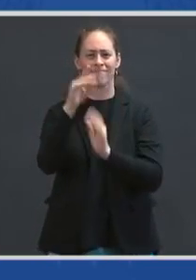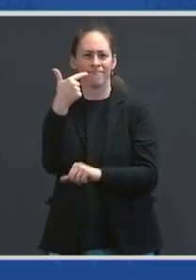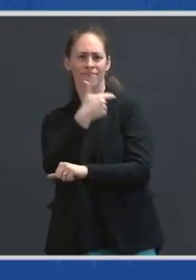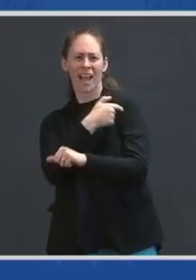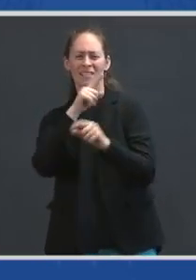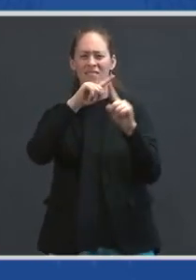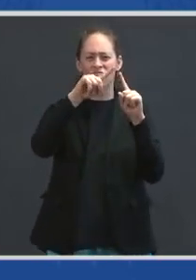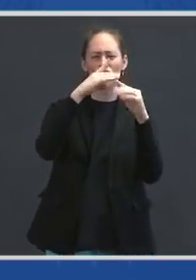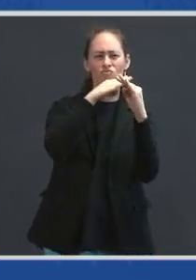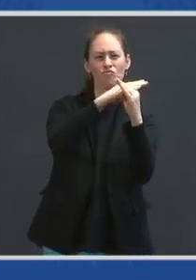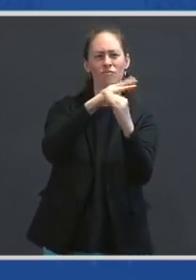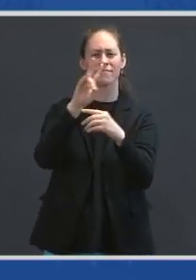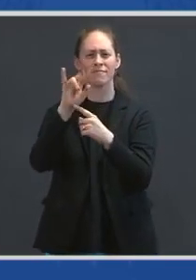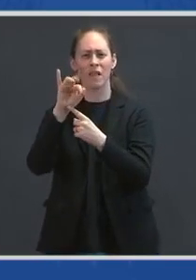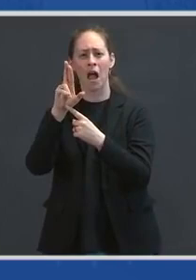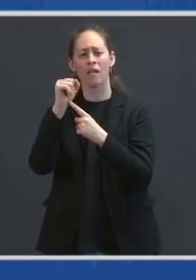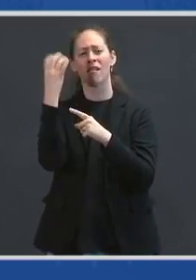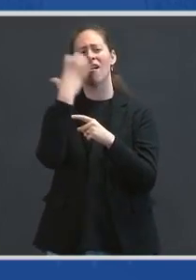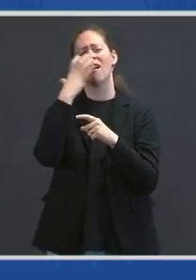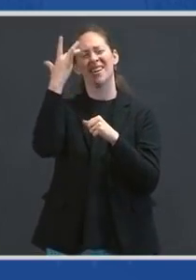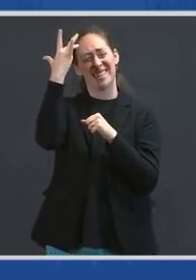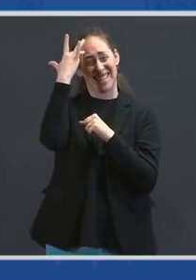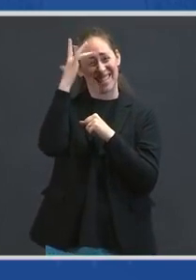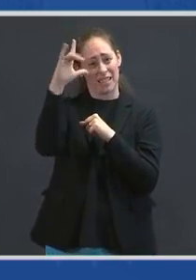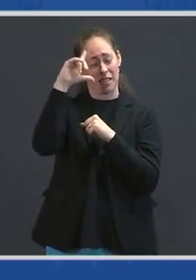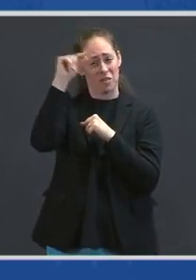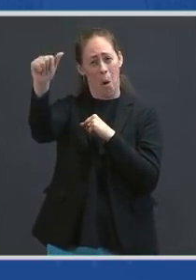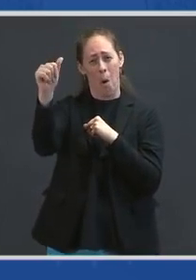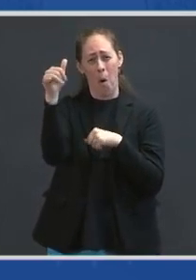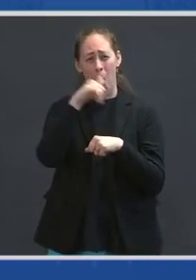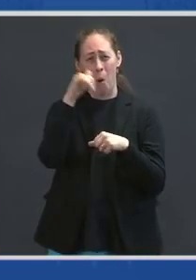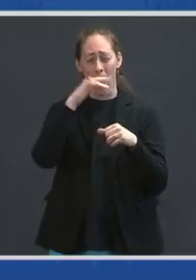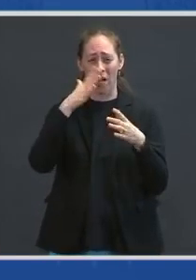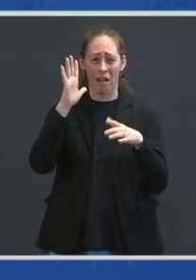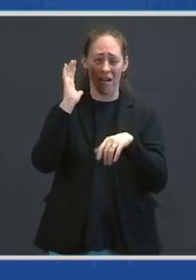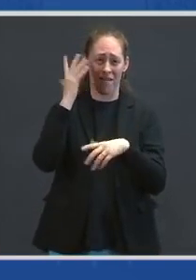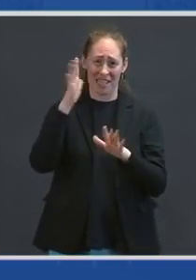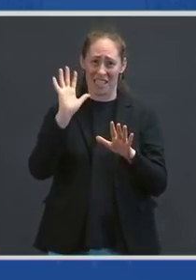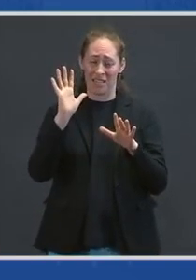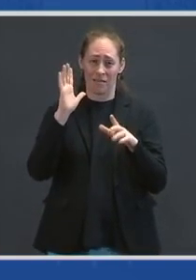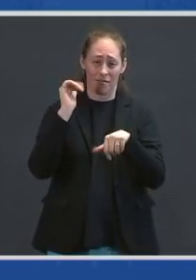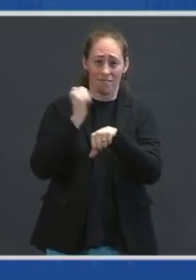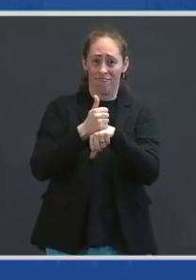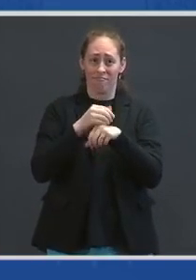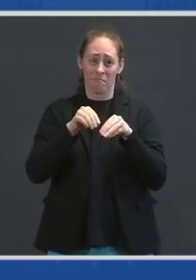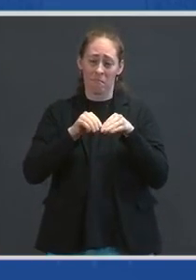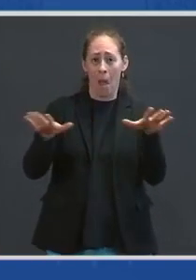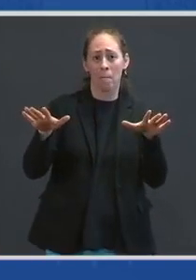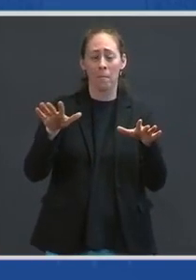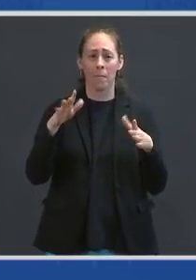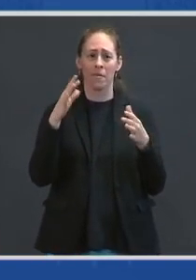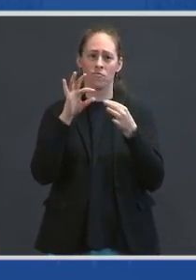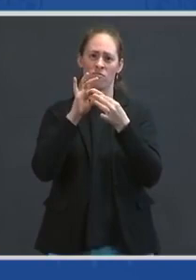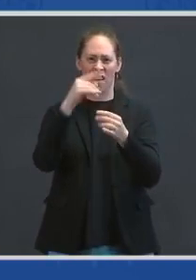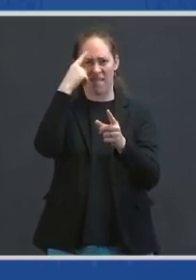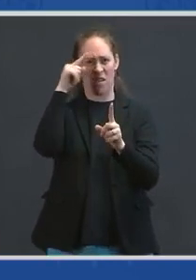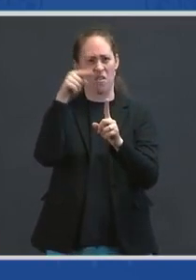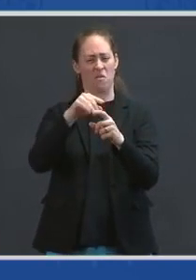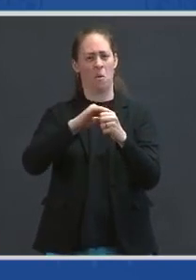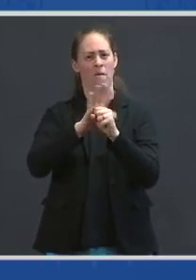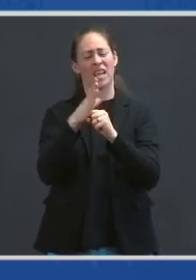possible the rapid deployment and development of COVID-19 vaccines, and they're truly remarkable. And